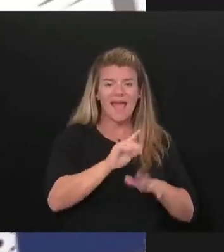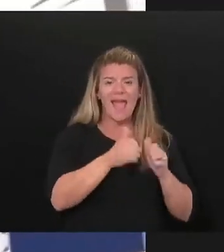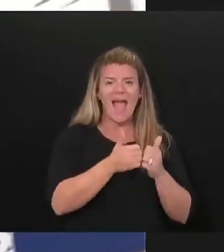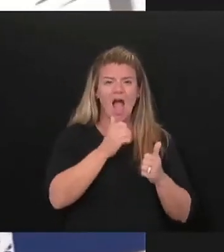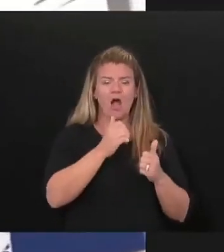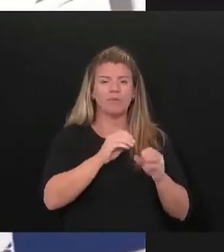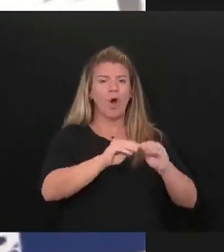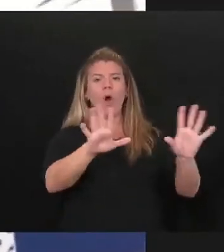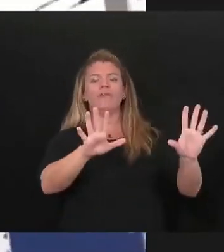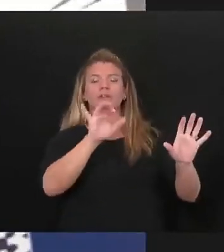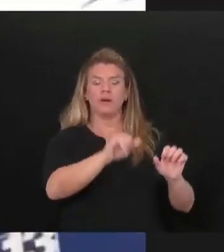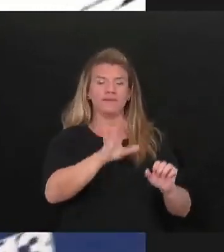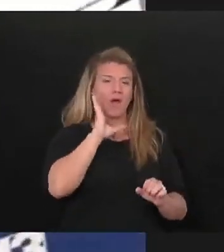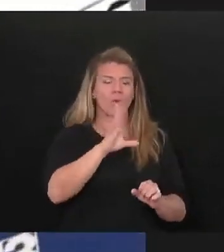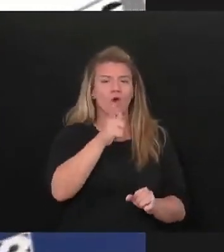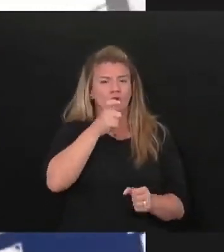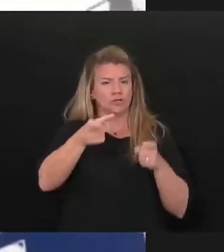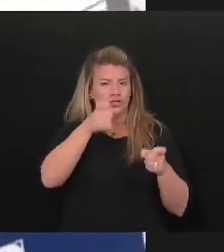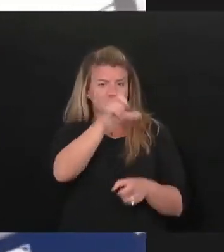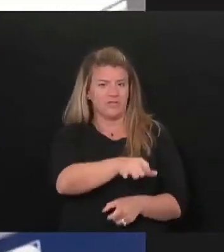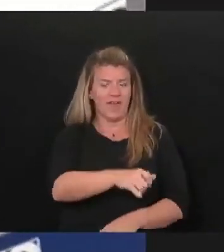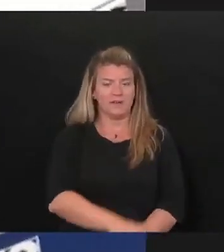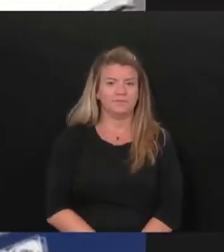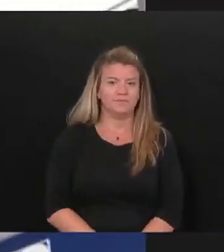will this be, and who will be in charge of it?